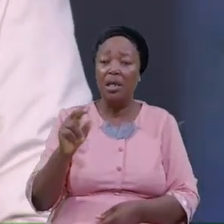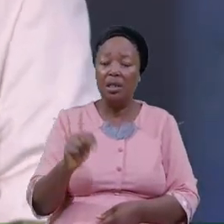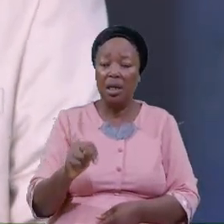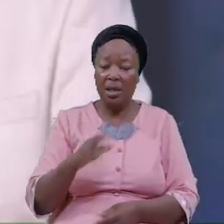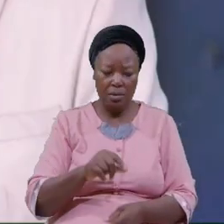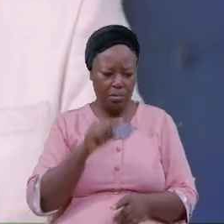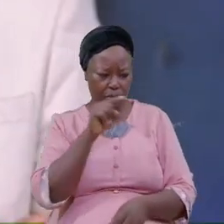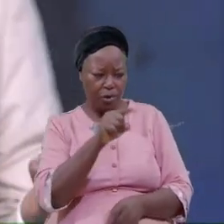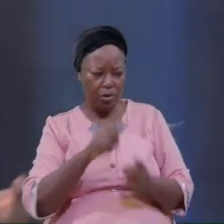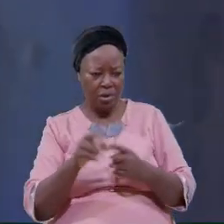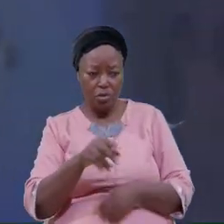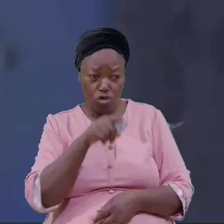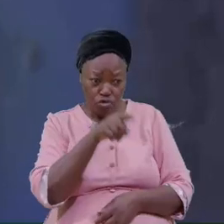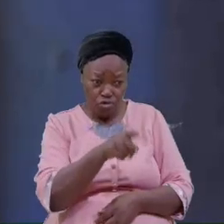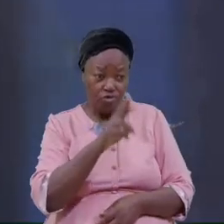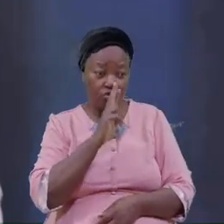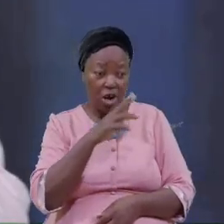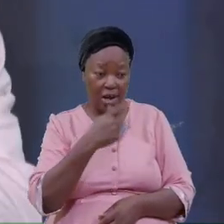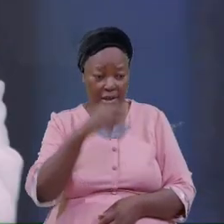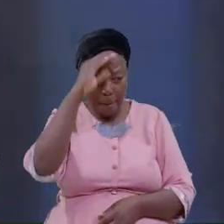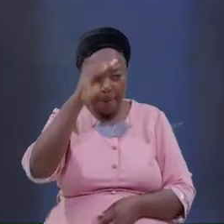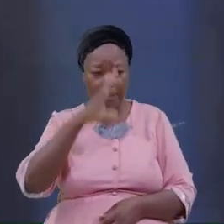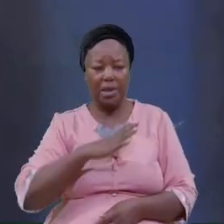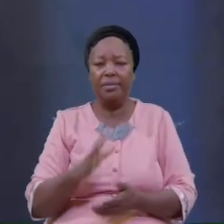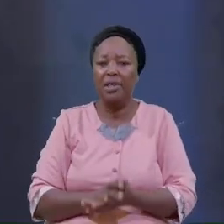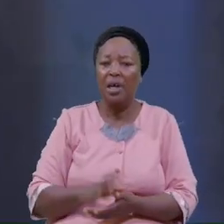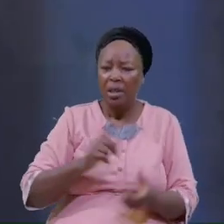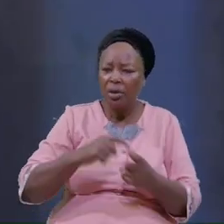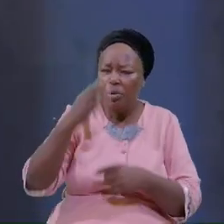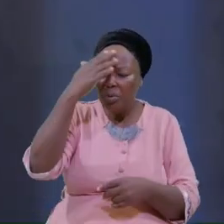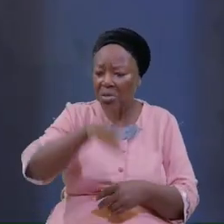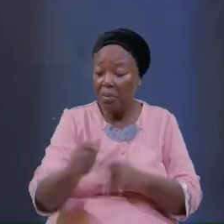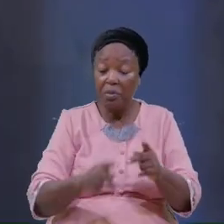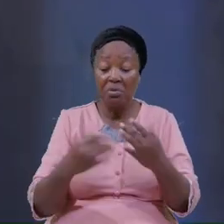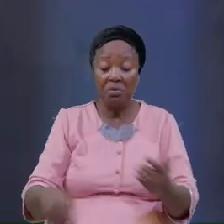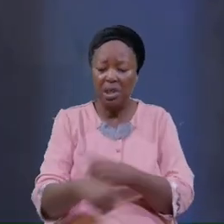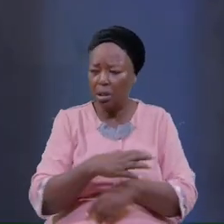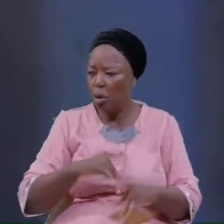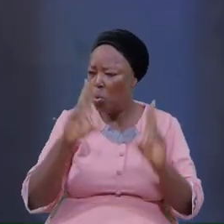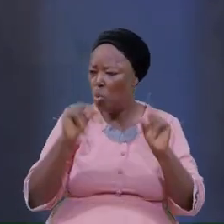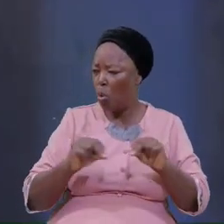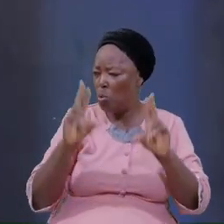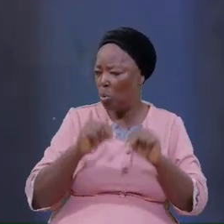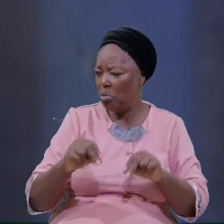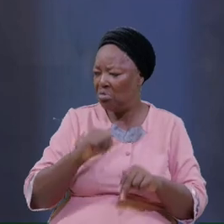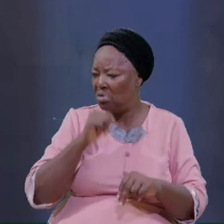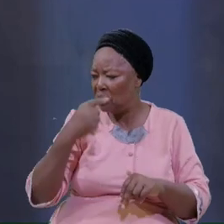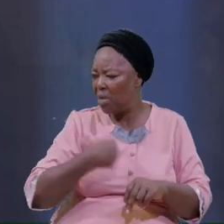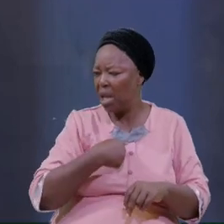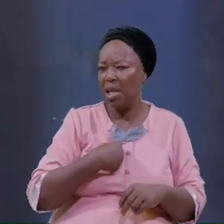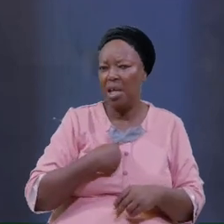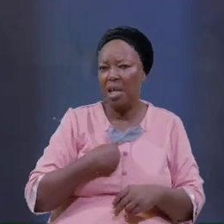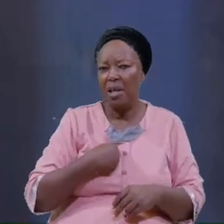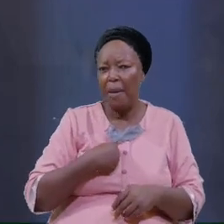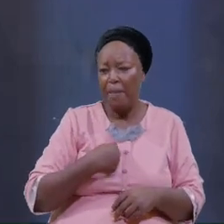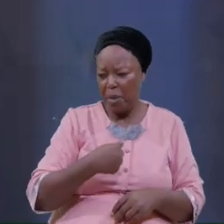l'homme. You know, other people today, they will say, no, no. Vous savez, c'est me? Dit, non, non, non. Moi? Could I have done that? Est-ce